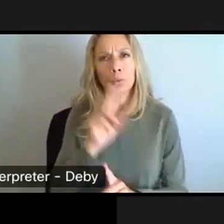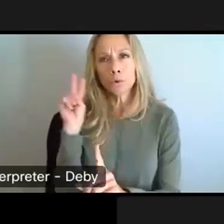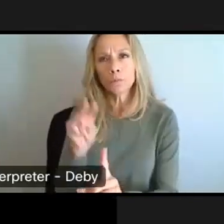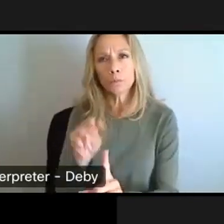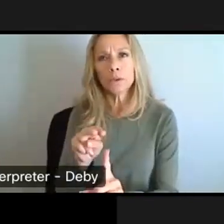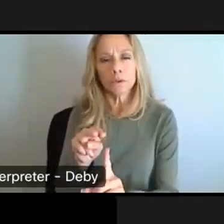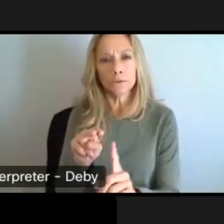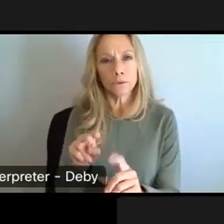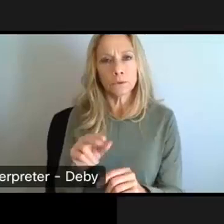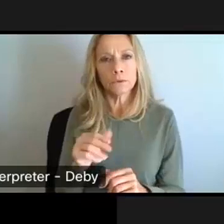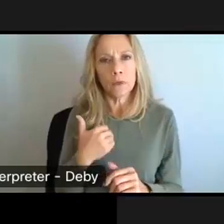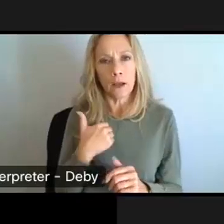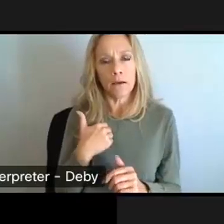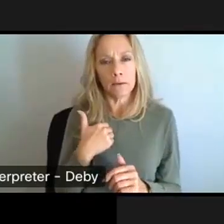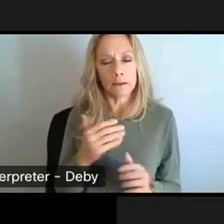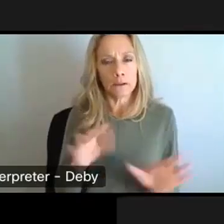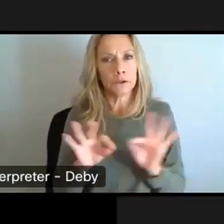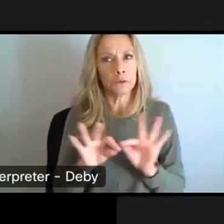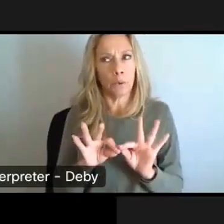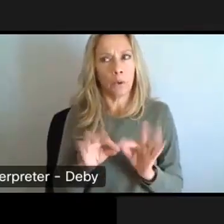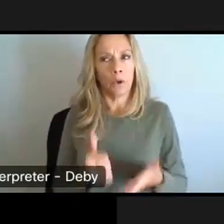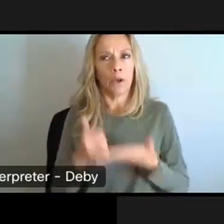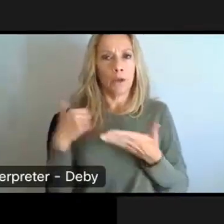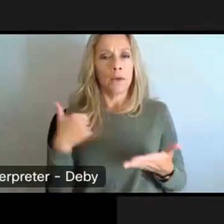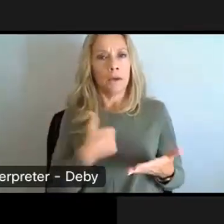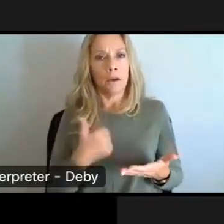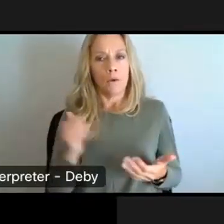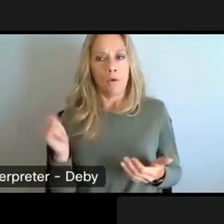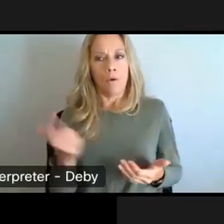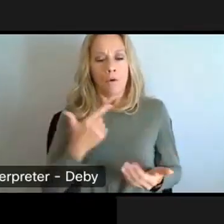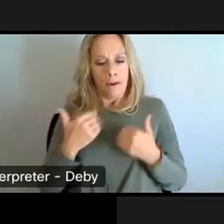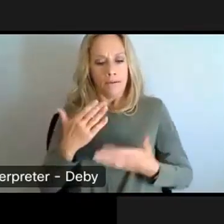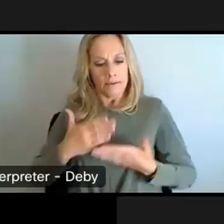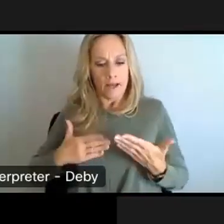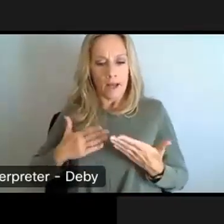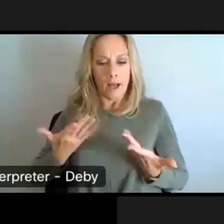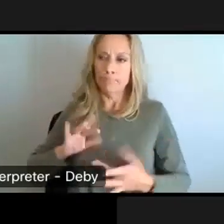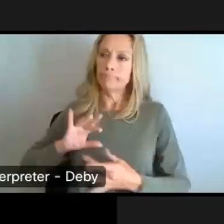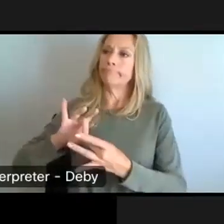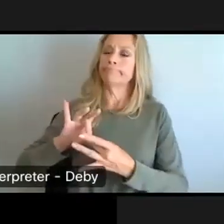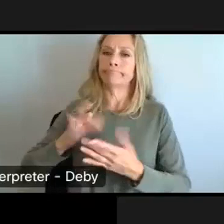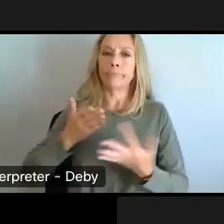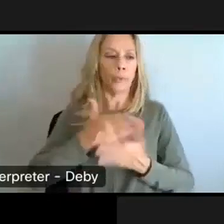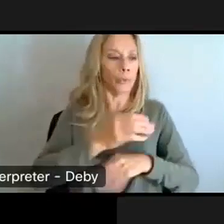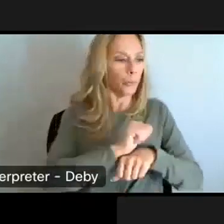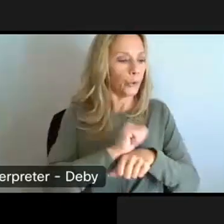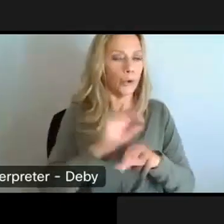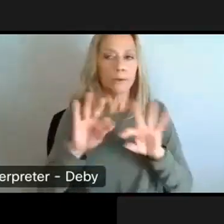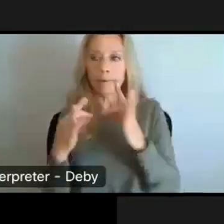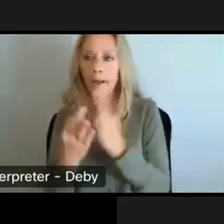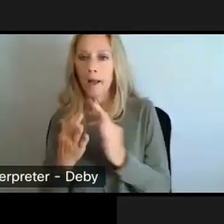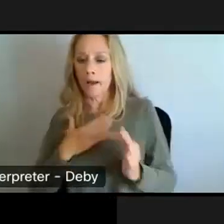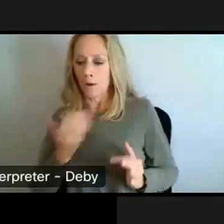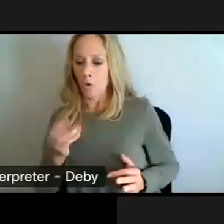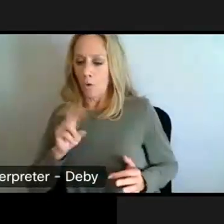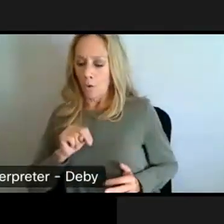really important for all of us. And, we all have some sort of connection, whether it be through work or family or personal